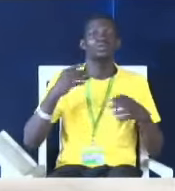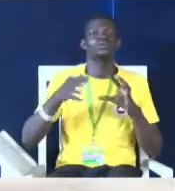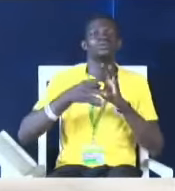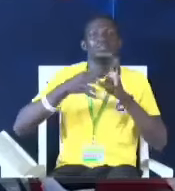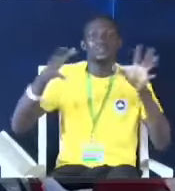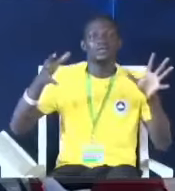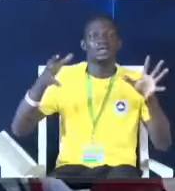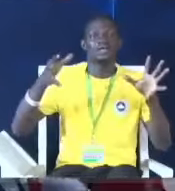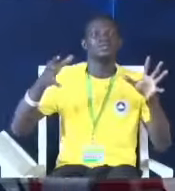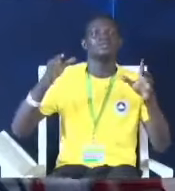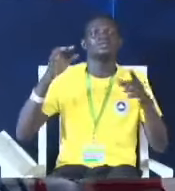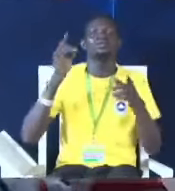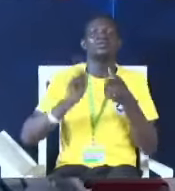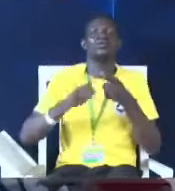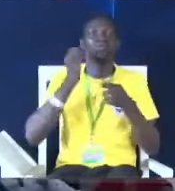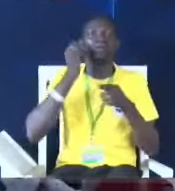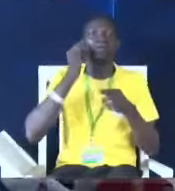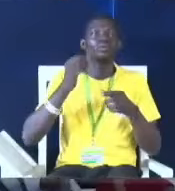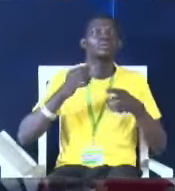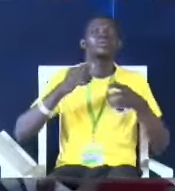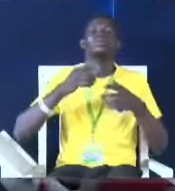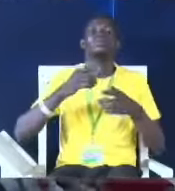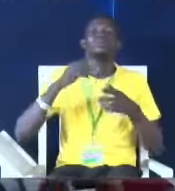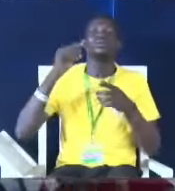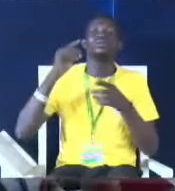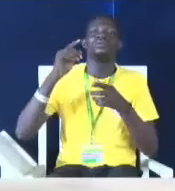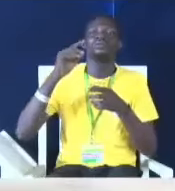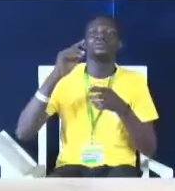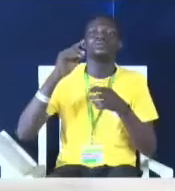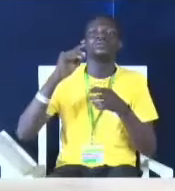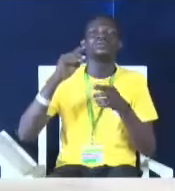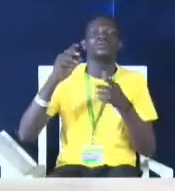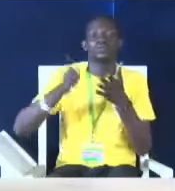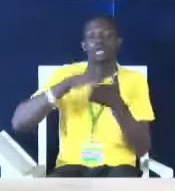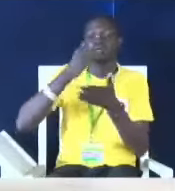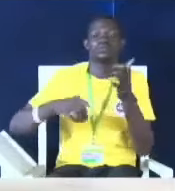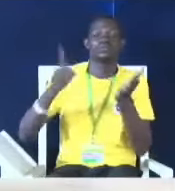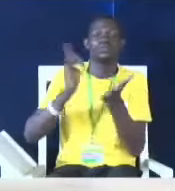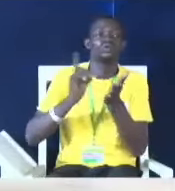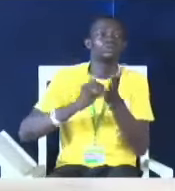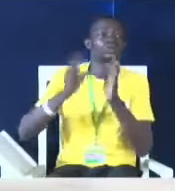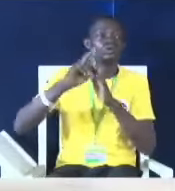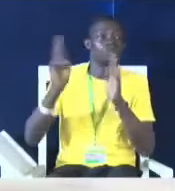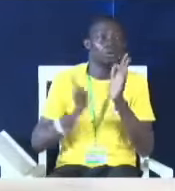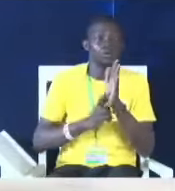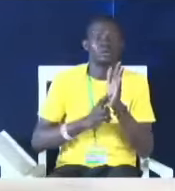discharged, contrary to the doctor's report.